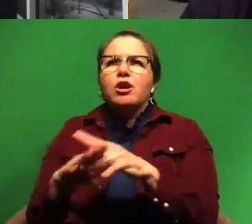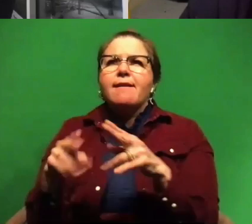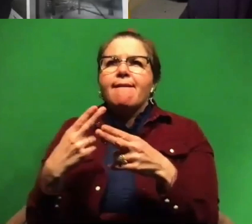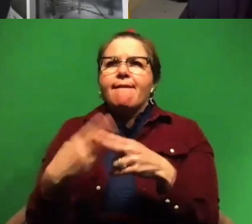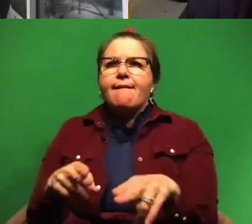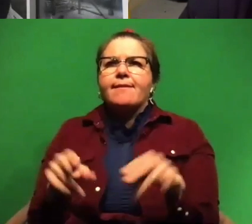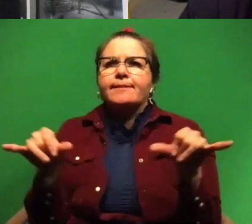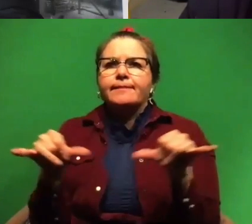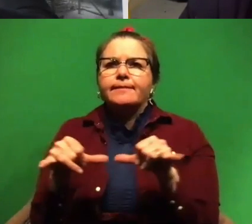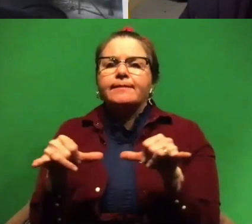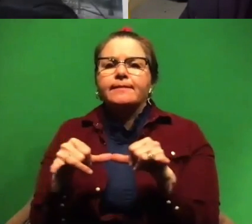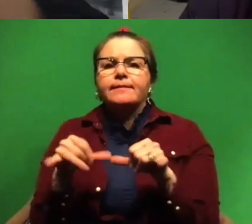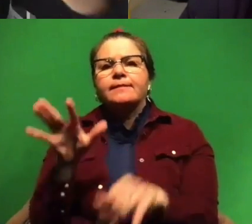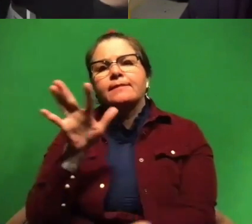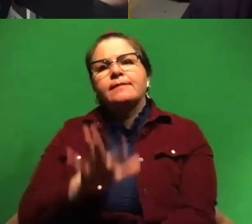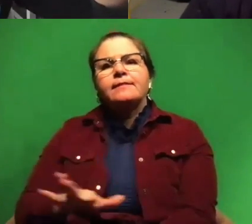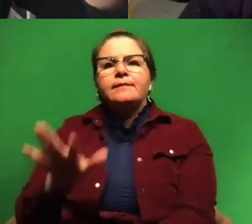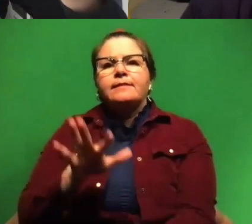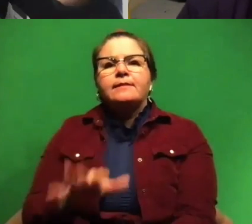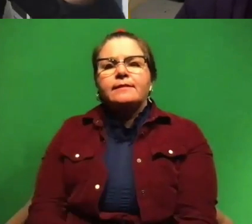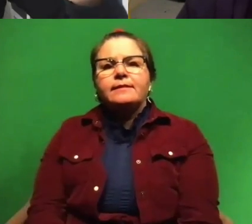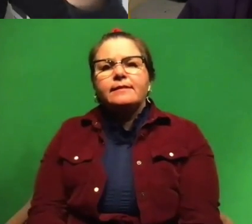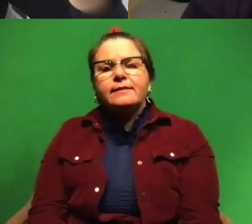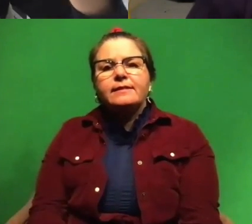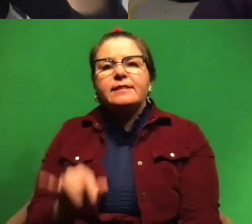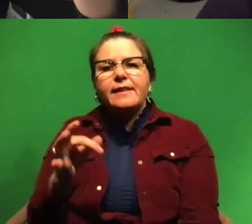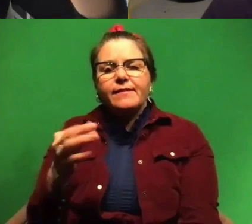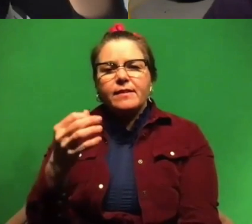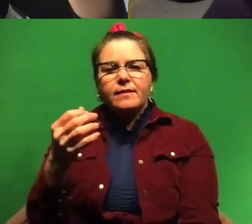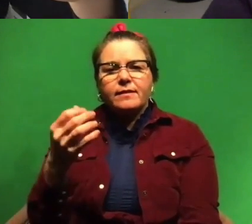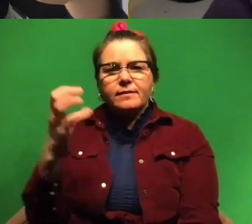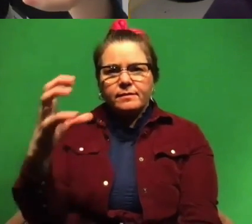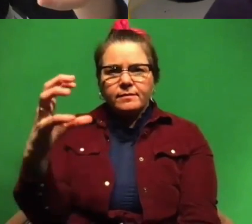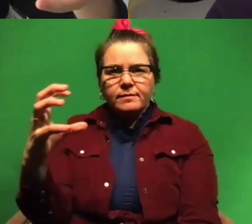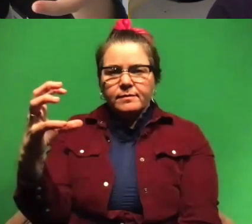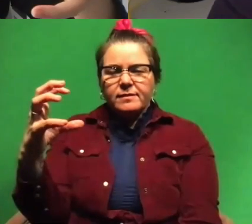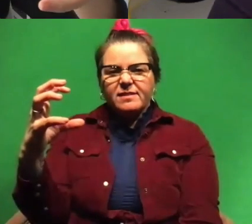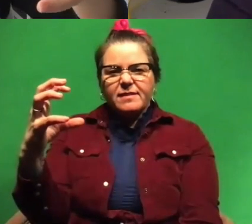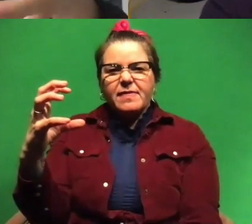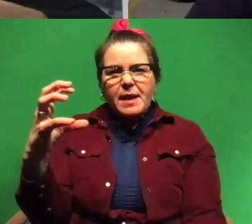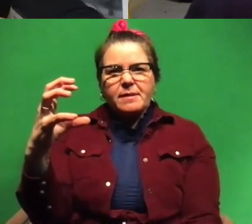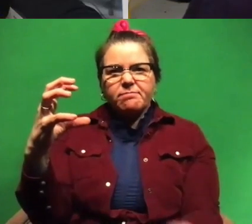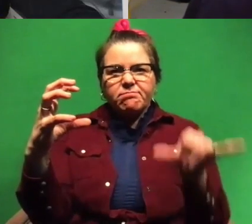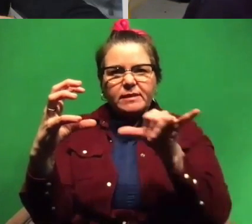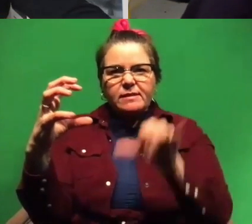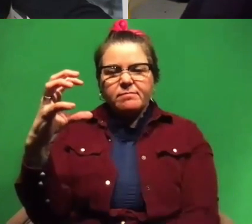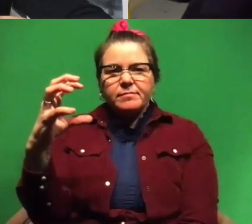is approximately like if you held your hand like this, it's like that big.